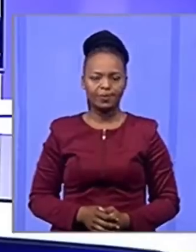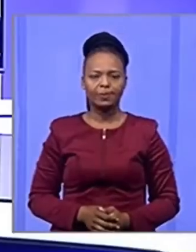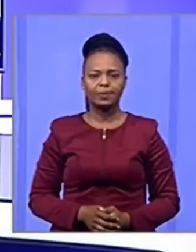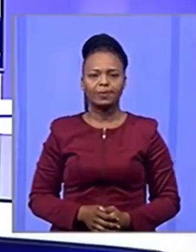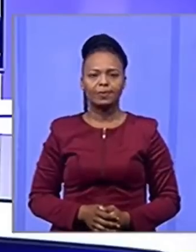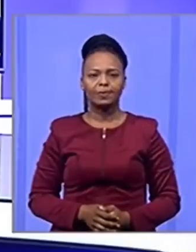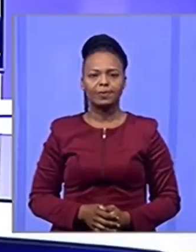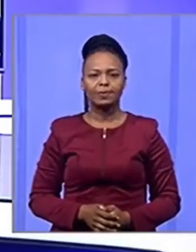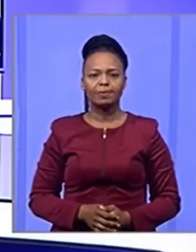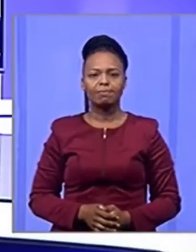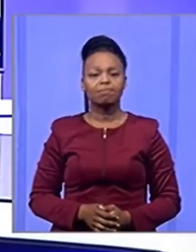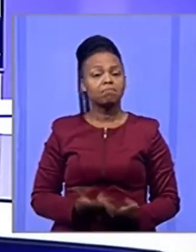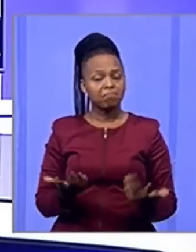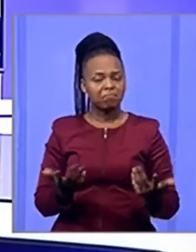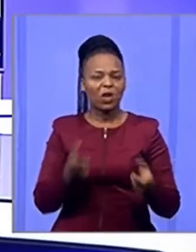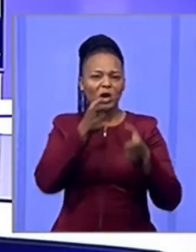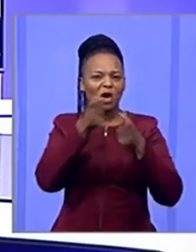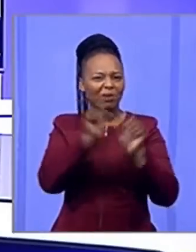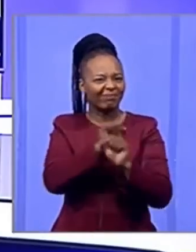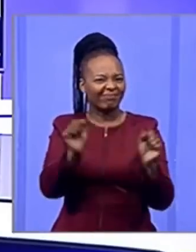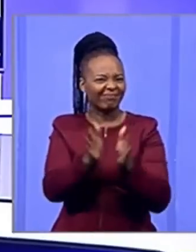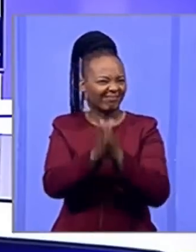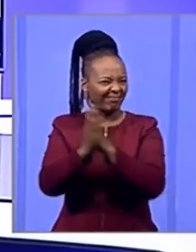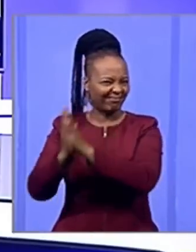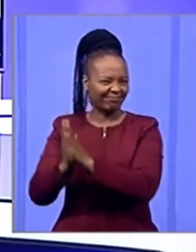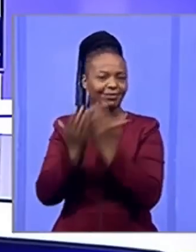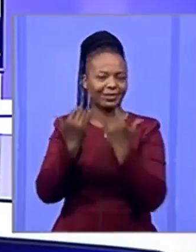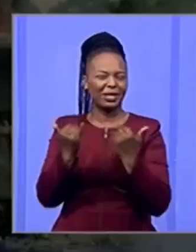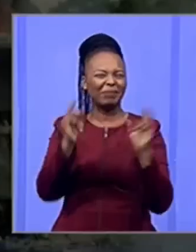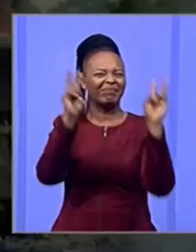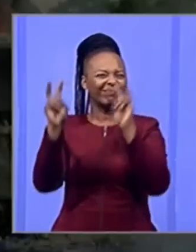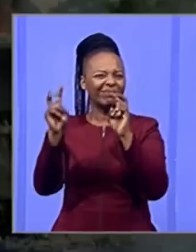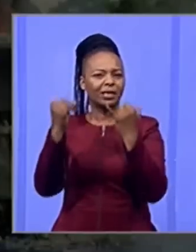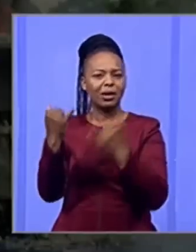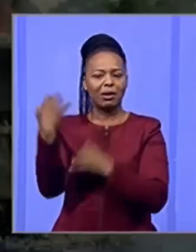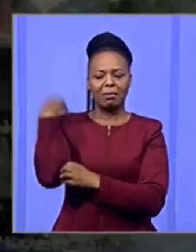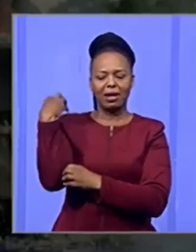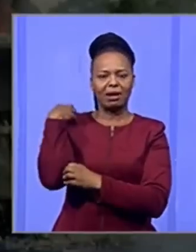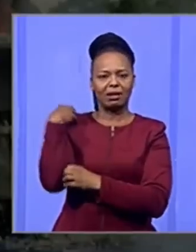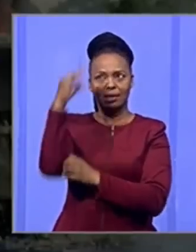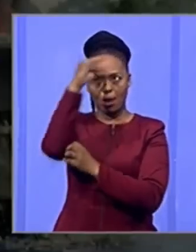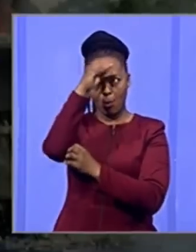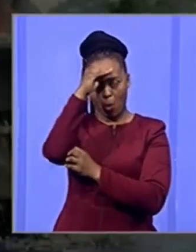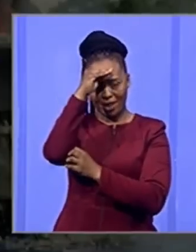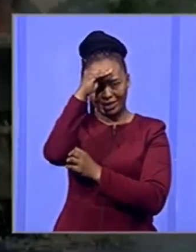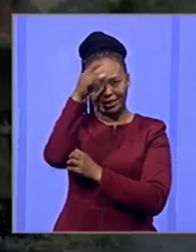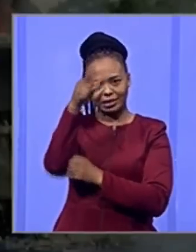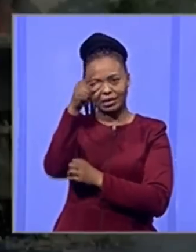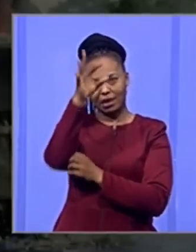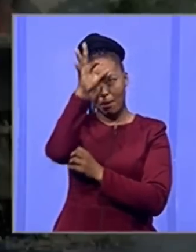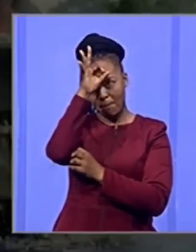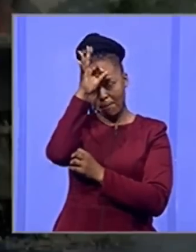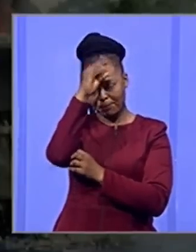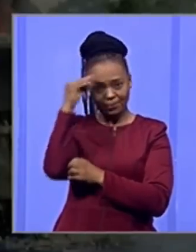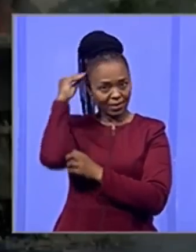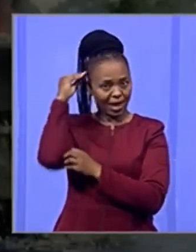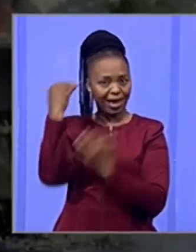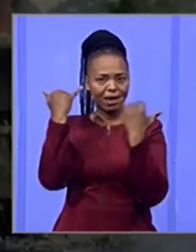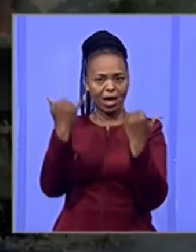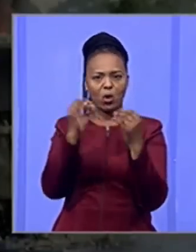Bjalo ka mehla re le kgopetse sa mafahleng a lena morago ga gore tona ya maphodisa Pegicele a re go hlaotšwe batho